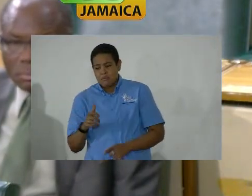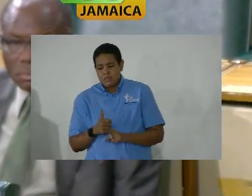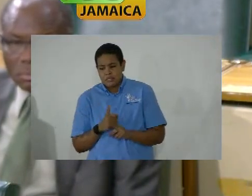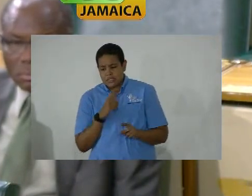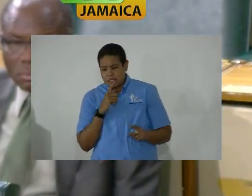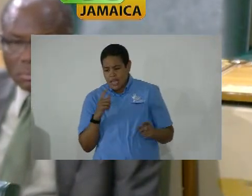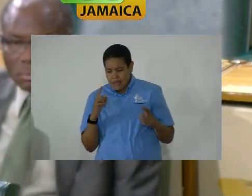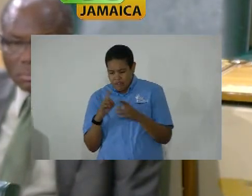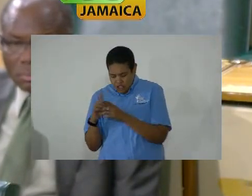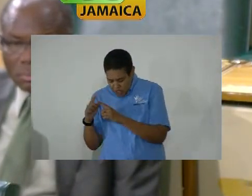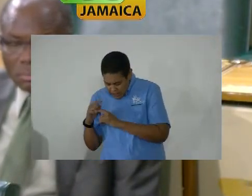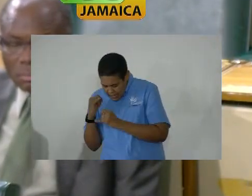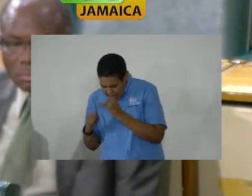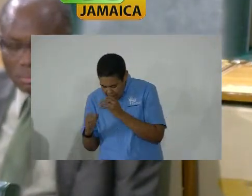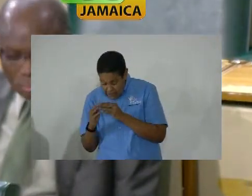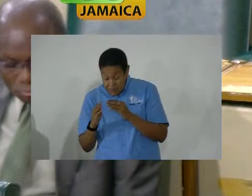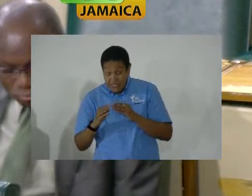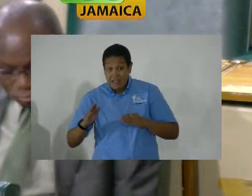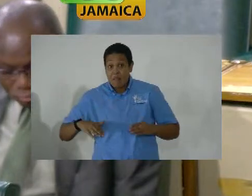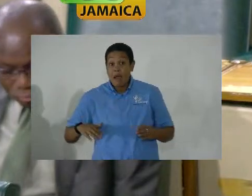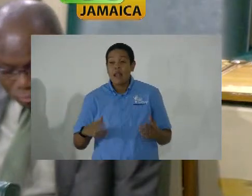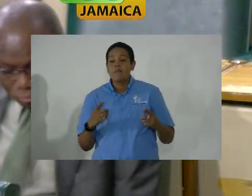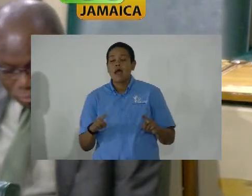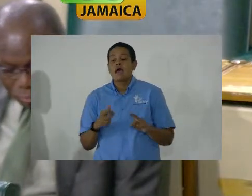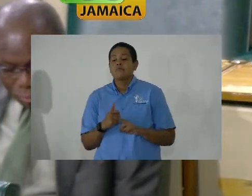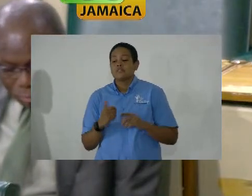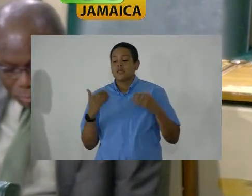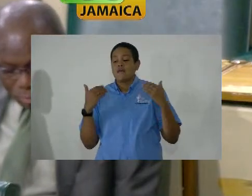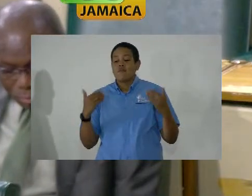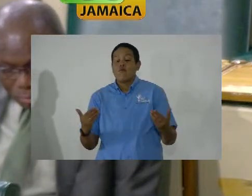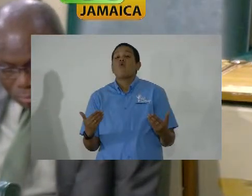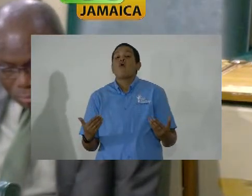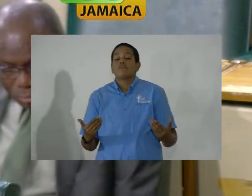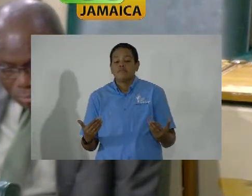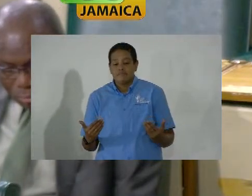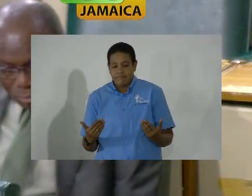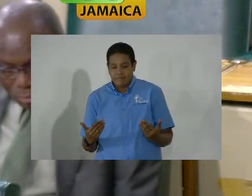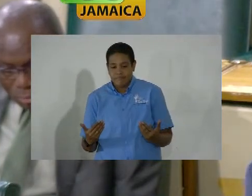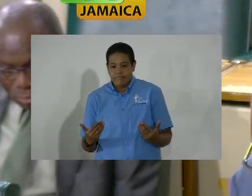adjourned last sitting of the House, be